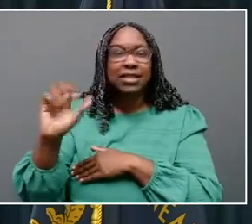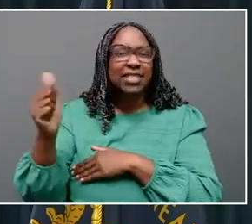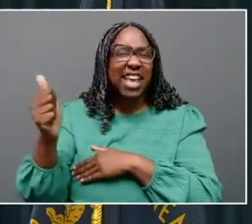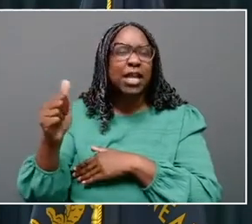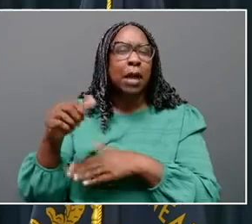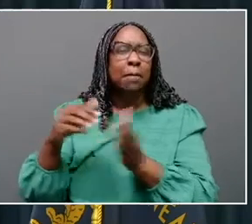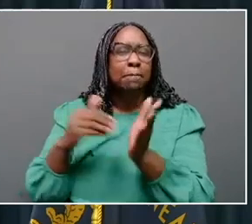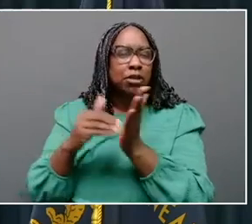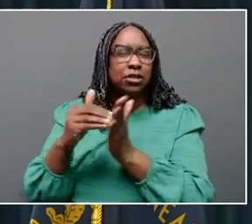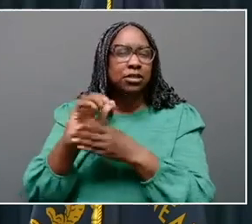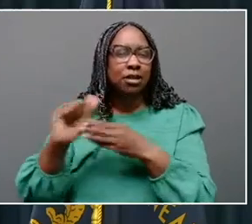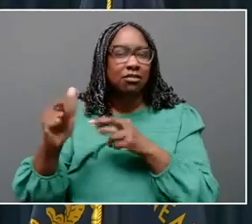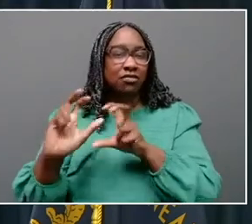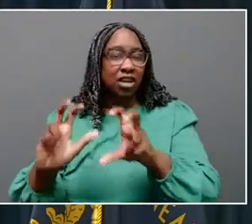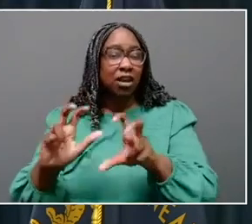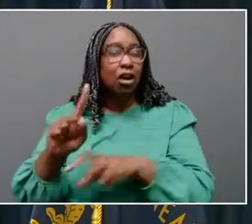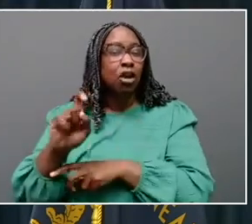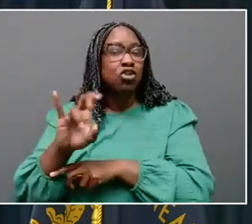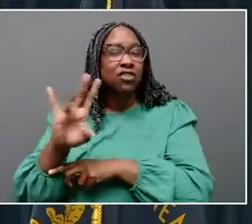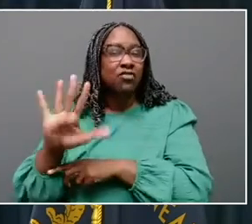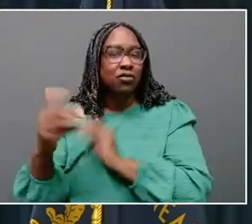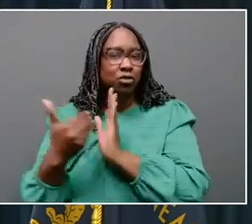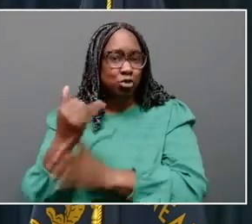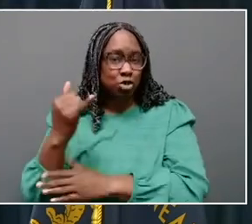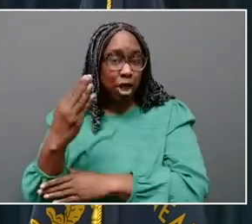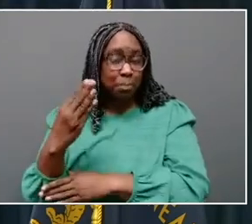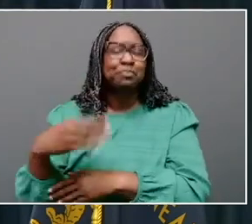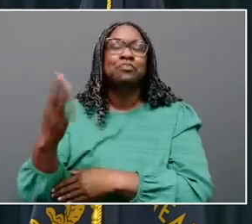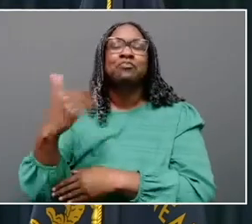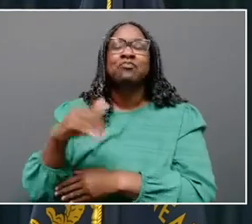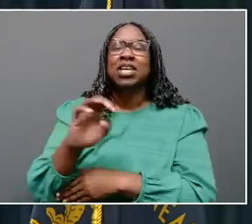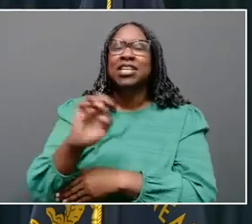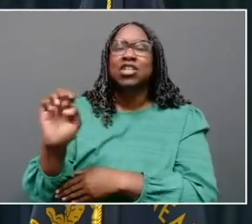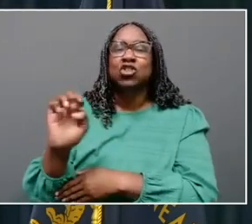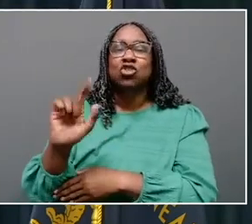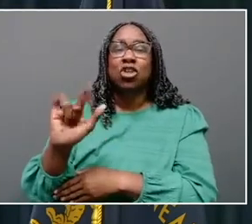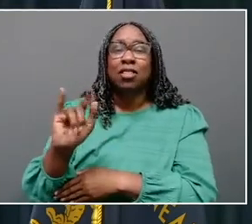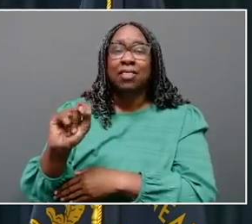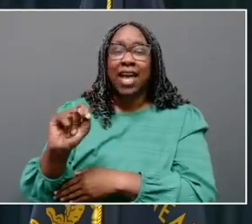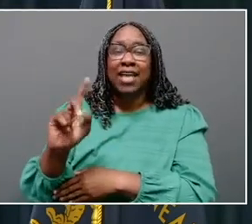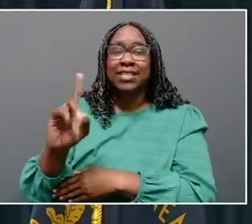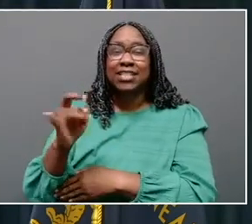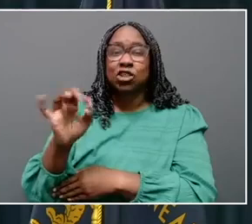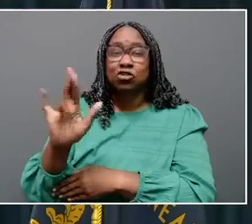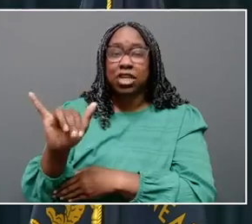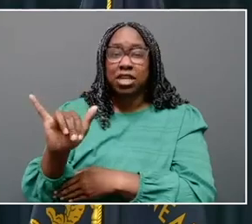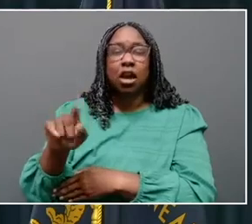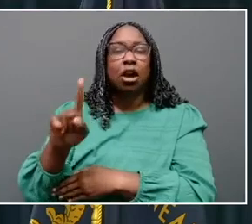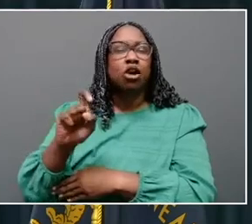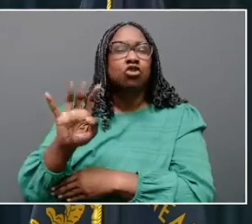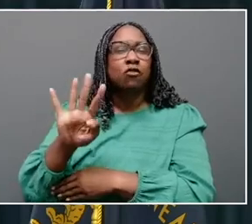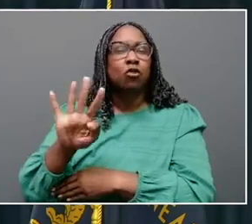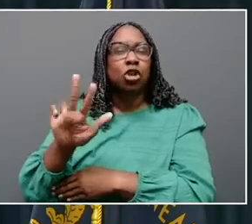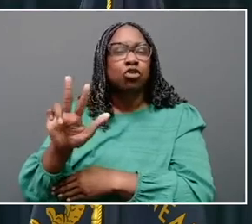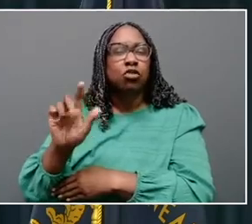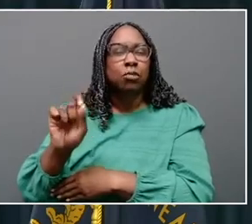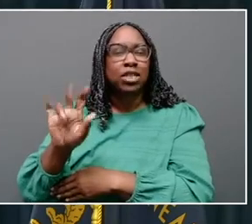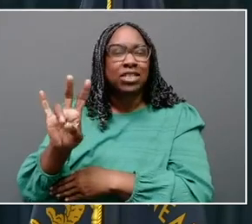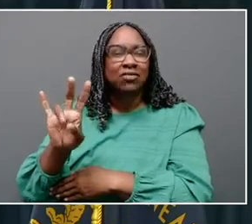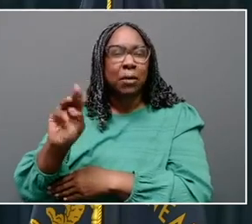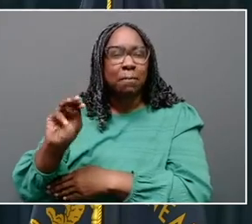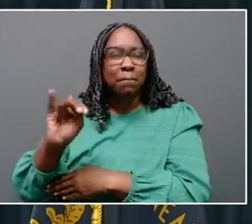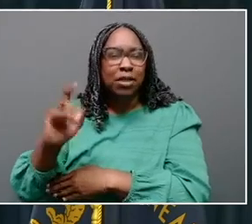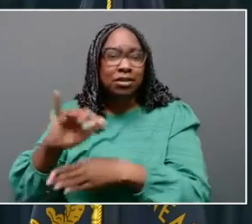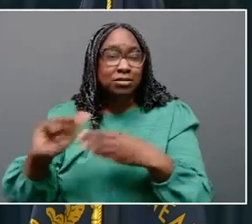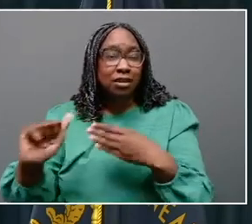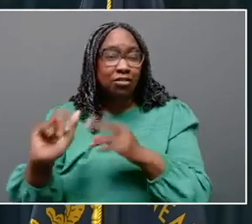new jobs. And Eastern Light Distilling in Rowan County, $143.7 million investment in the creation